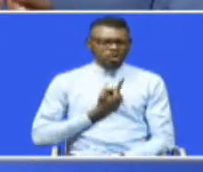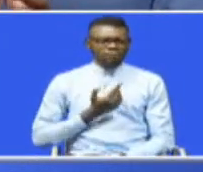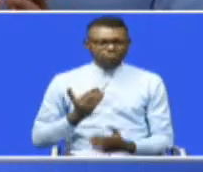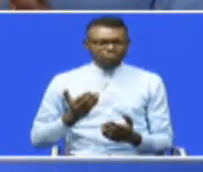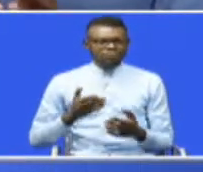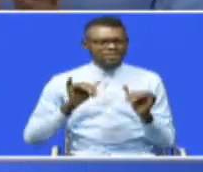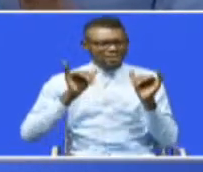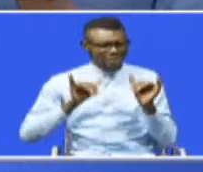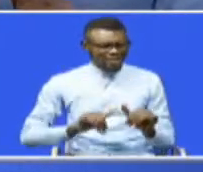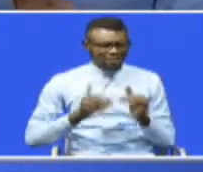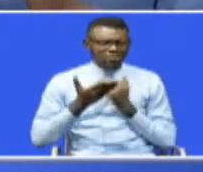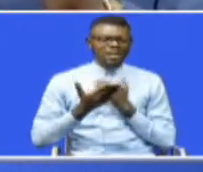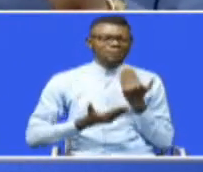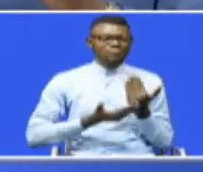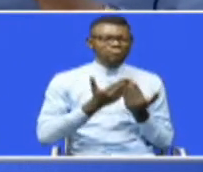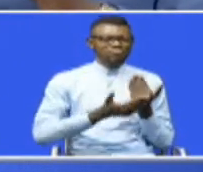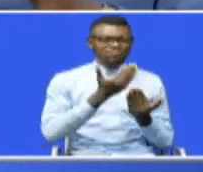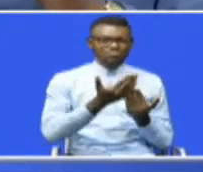possible.